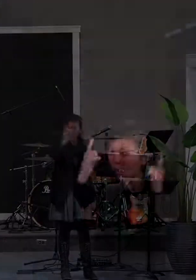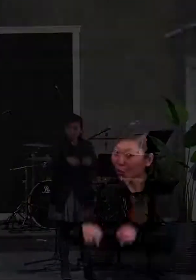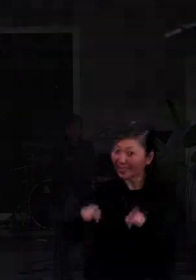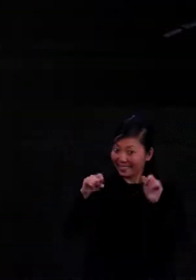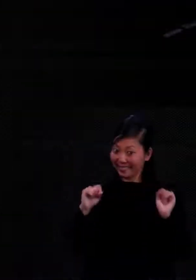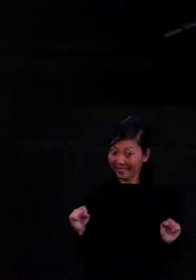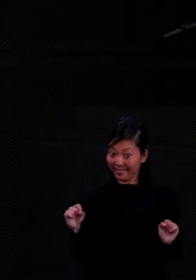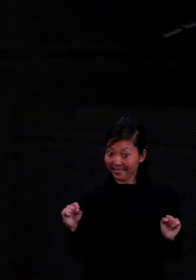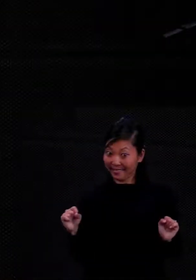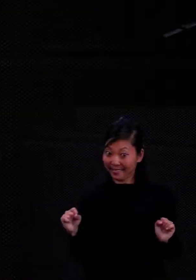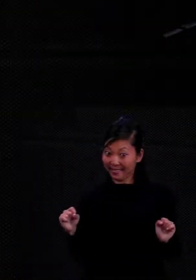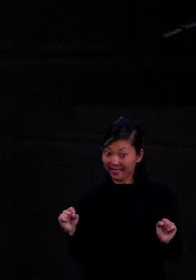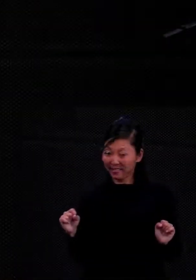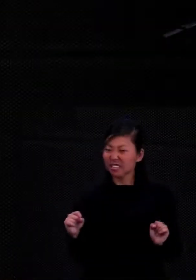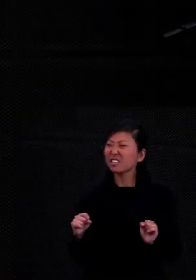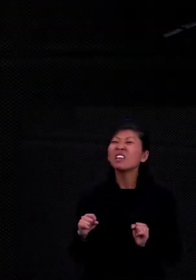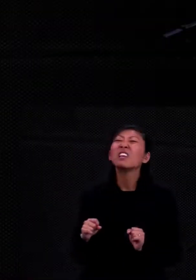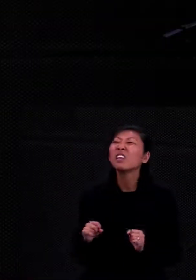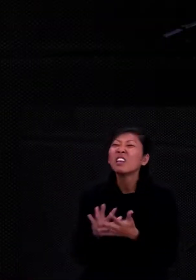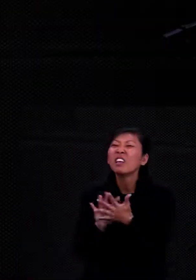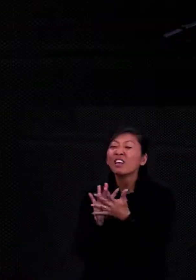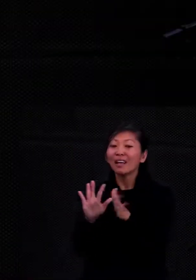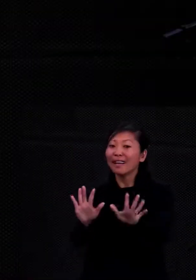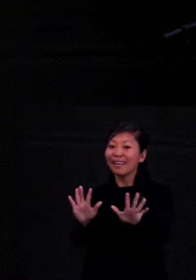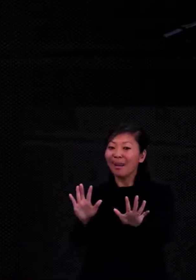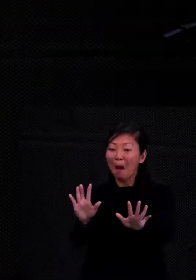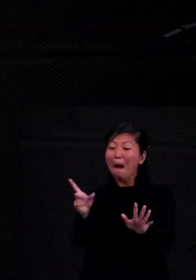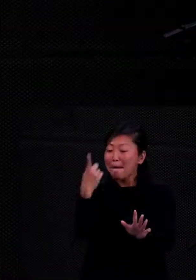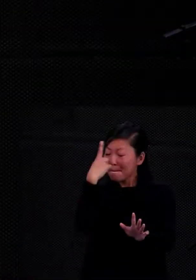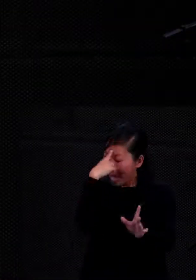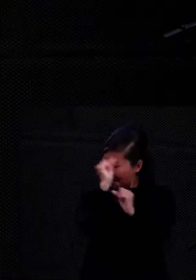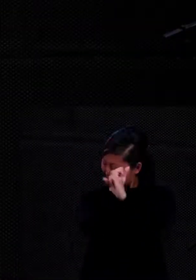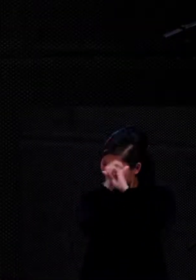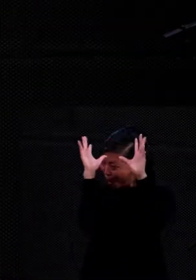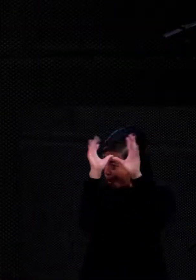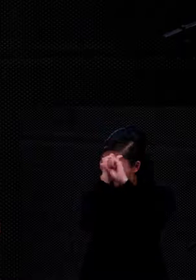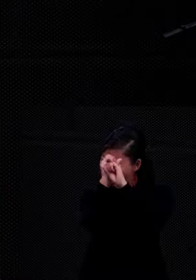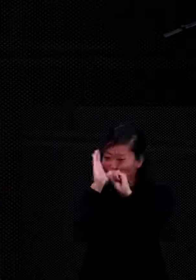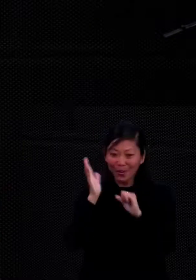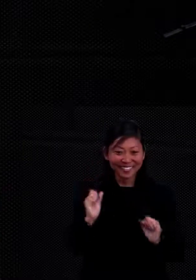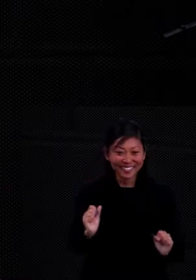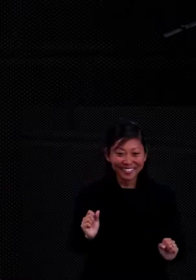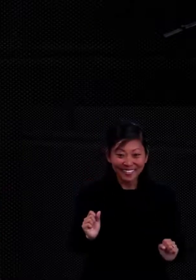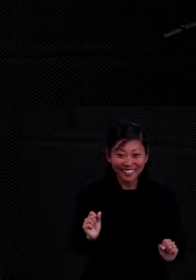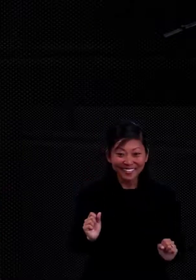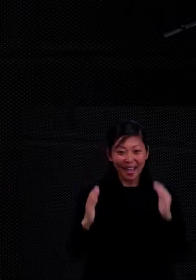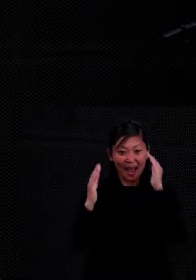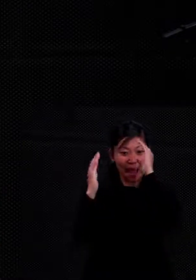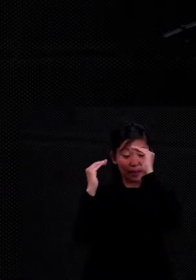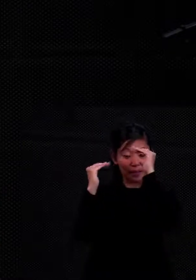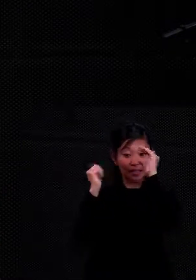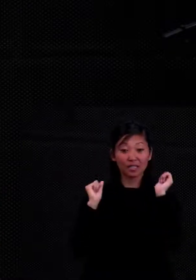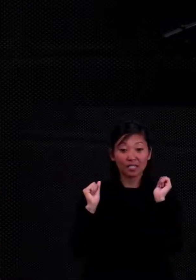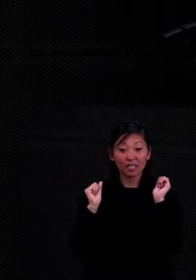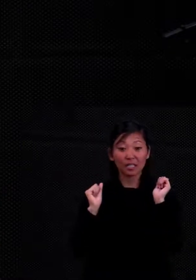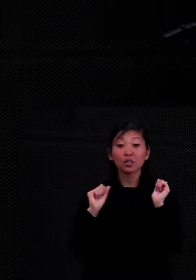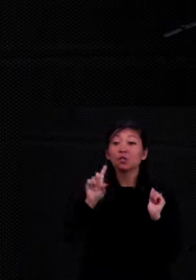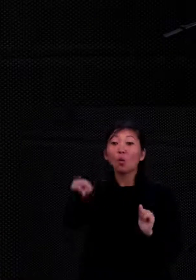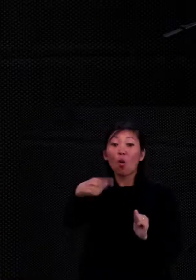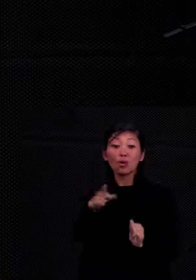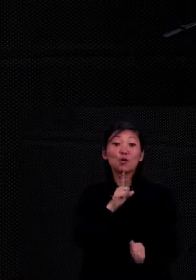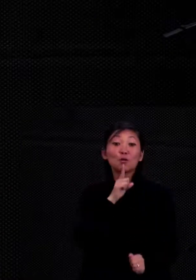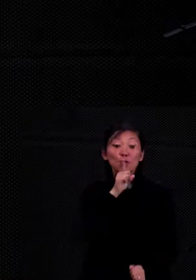some of you guys, you're like, that sounds vague. That will actually blow your minds. An expectation is only a